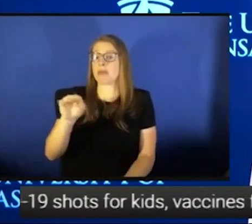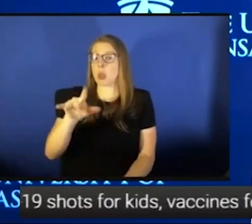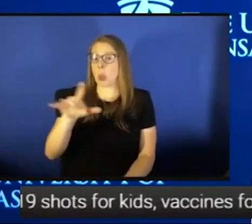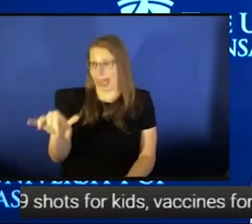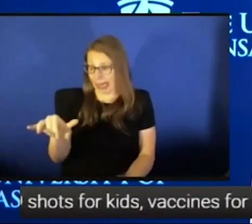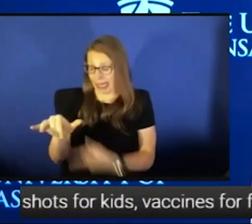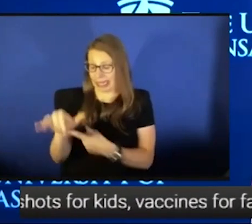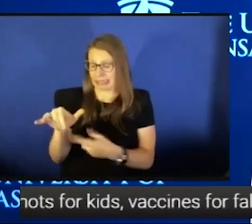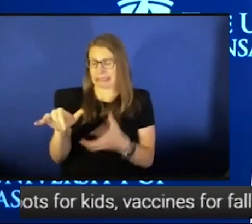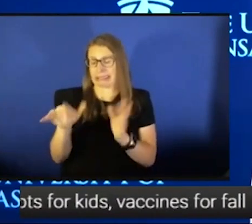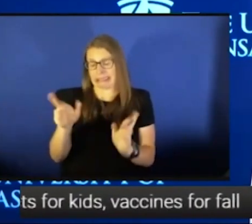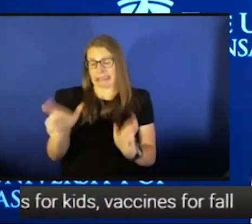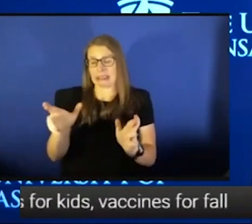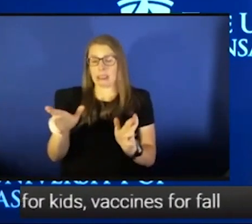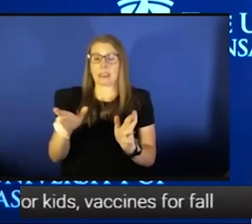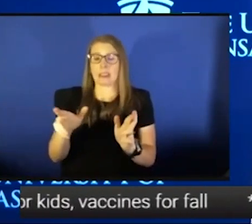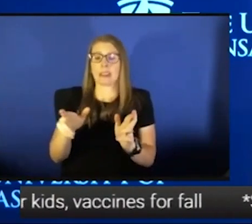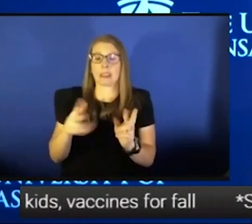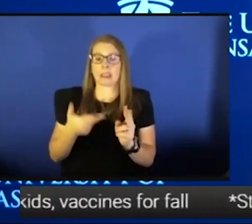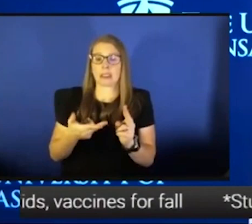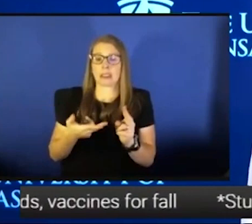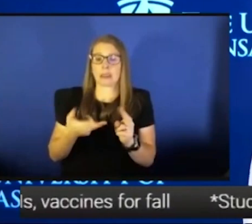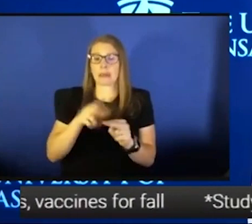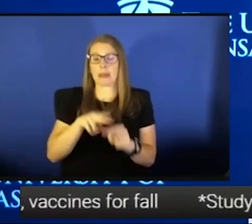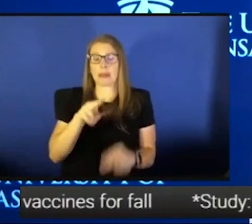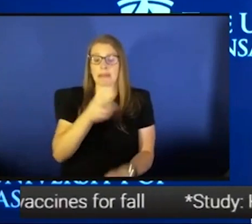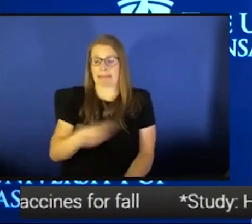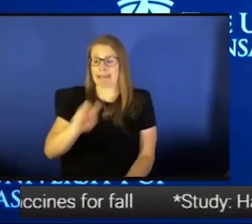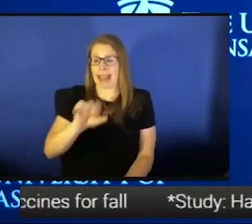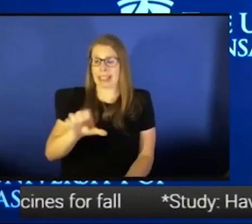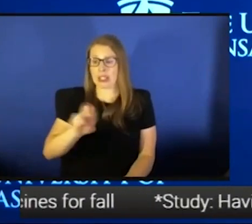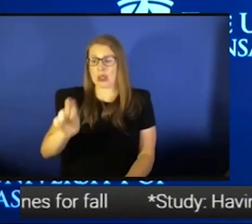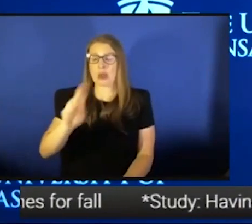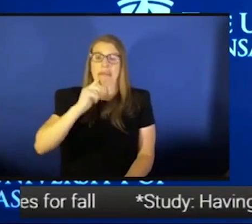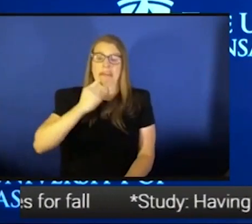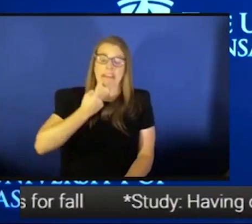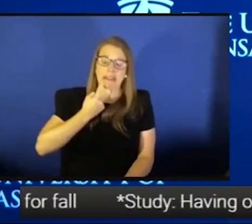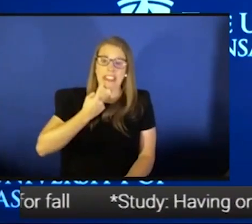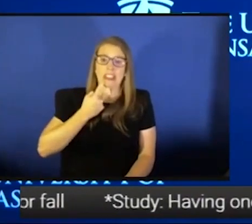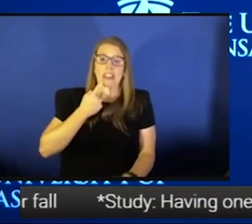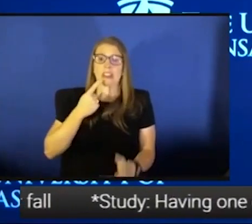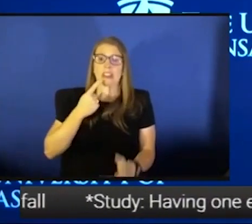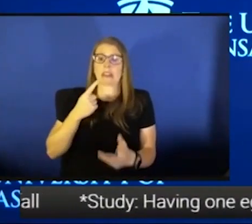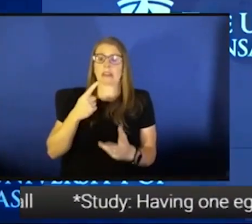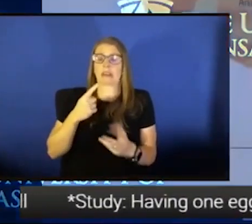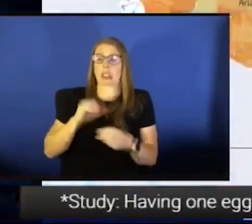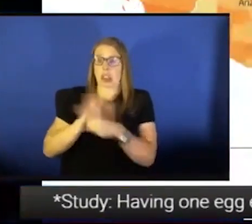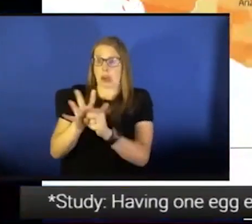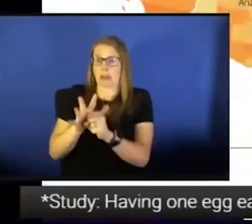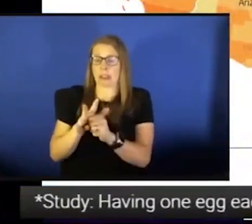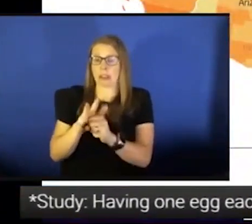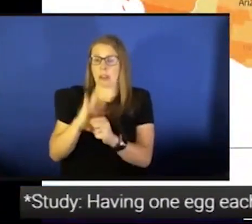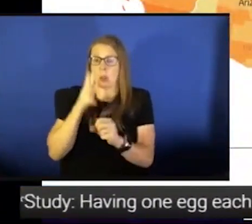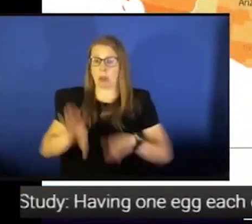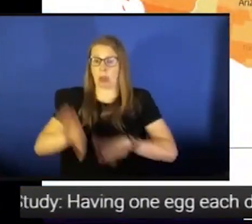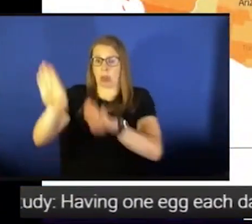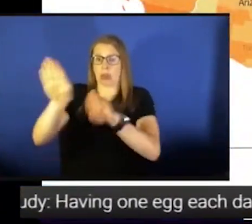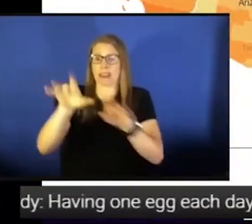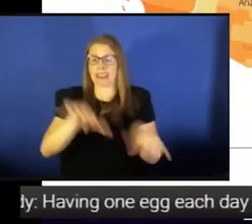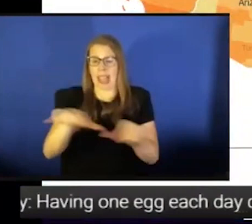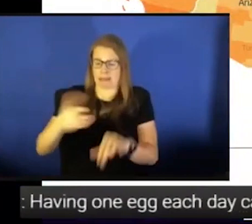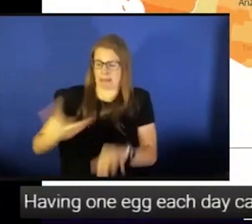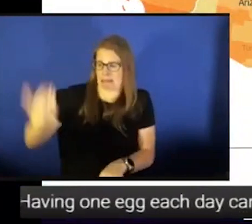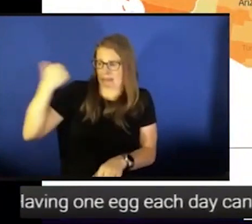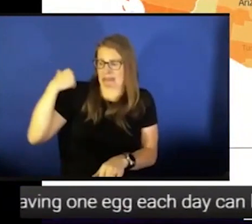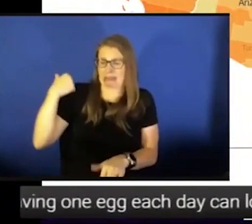see the rise in ICUs and severe rises in deaths that we have seen with the last few surges, Hawk. Yeah, exactly.